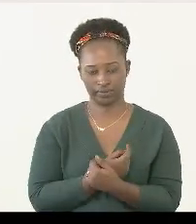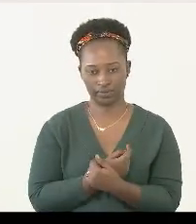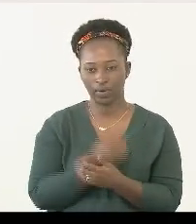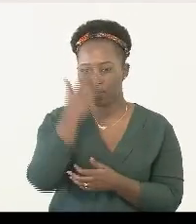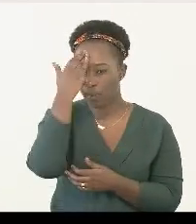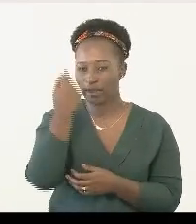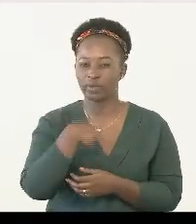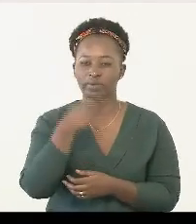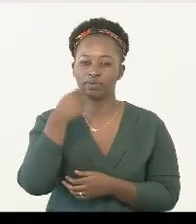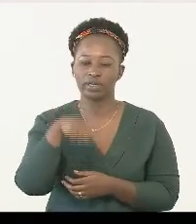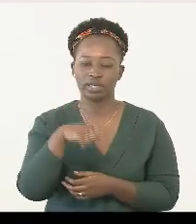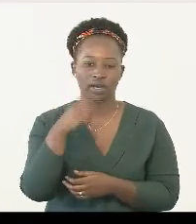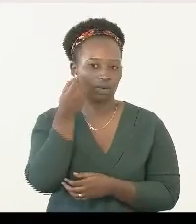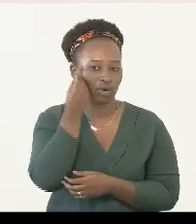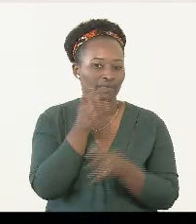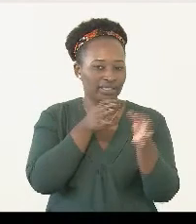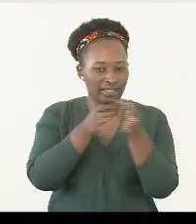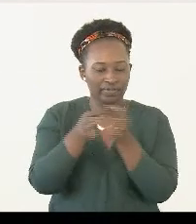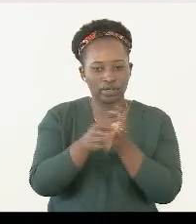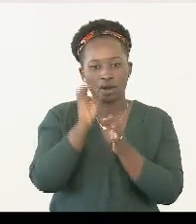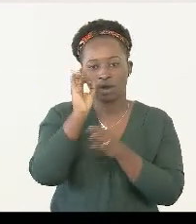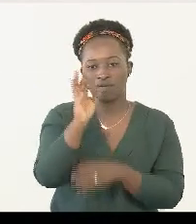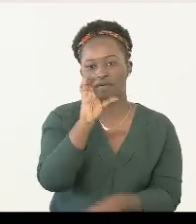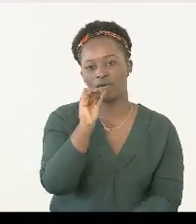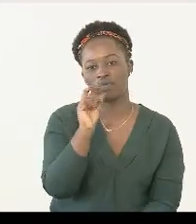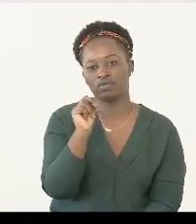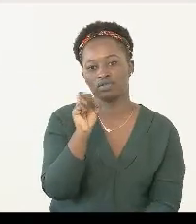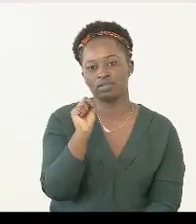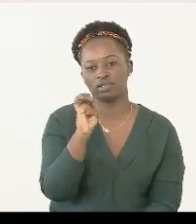So we need to understand the definition for conservative replication.